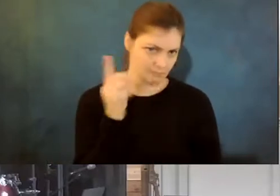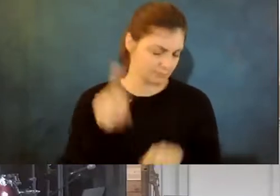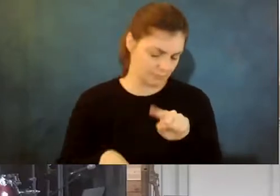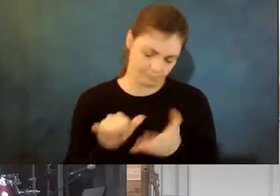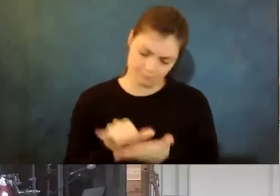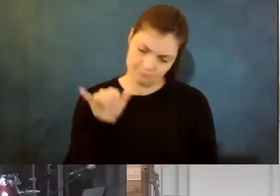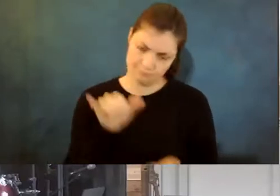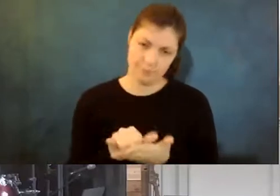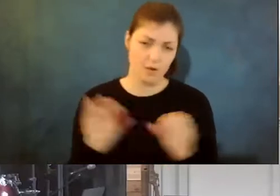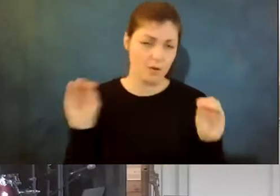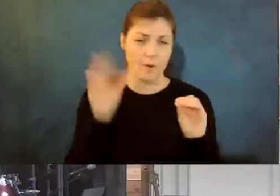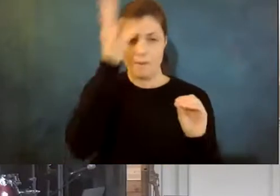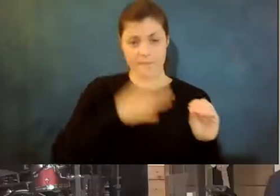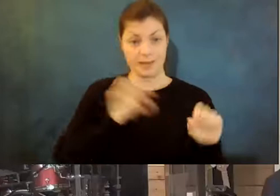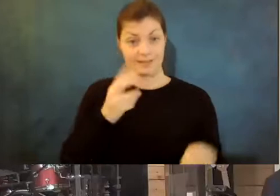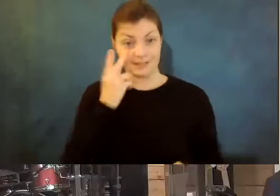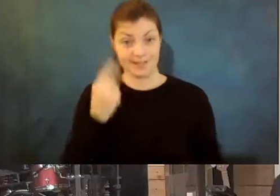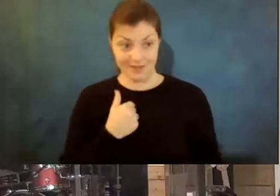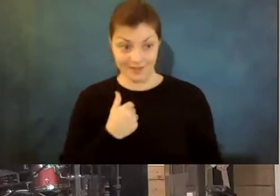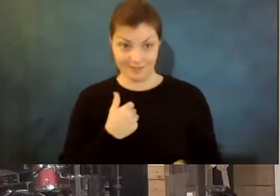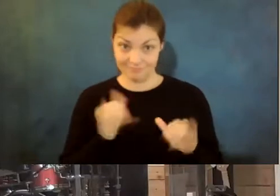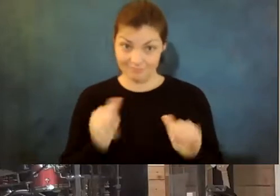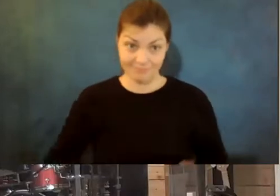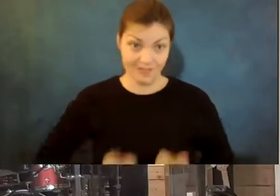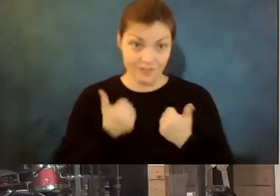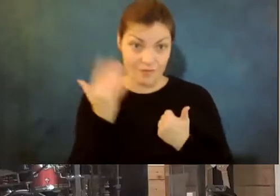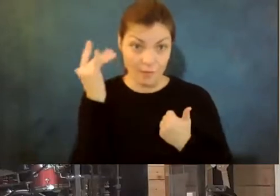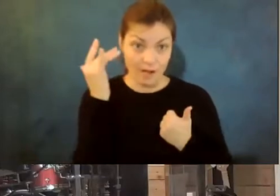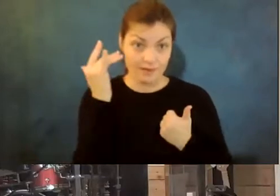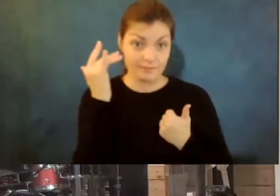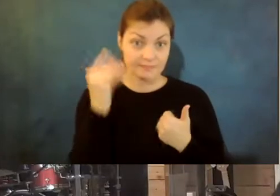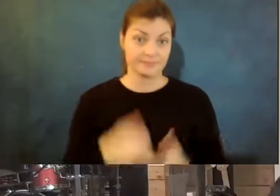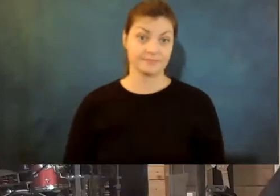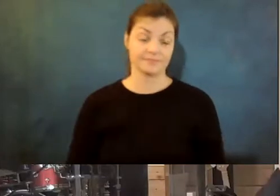no man shall see me and live. Why?